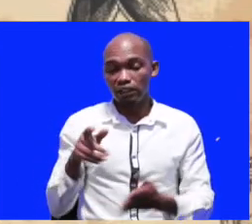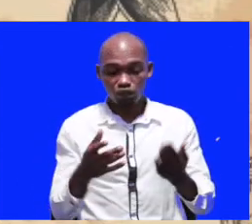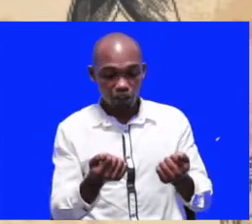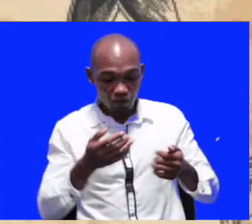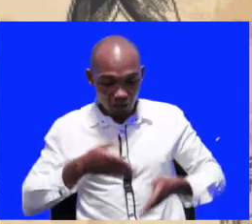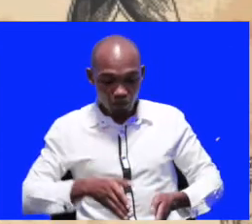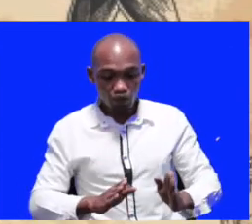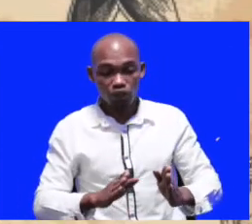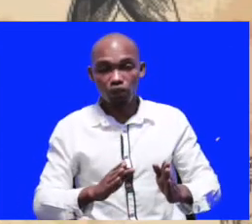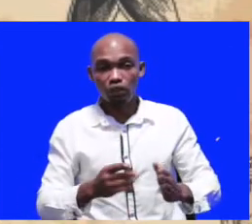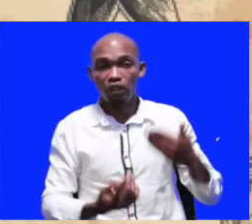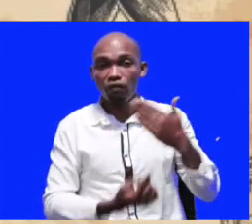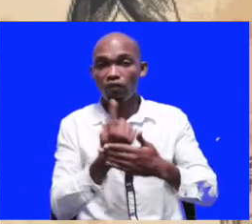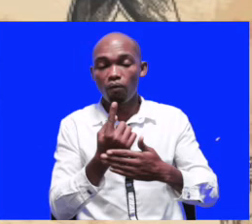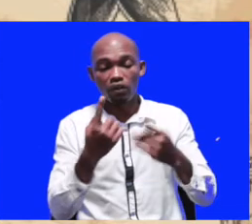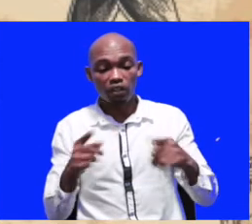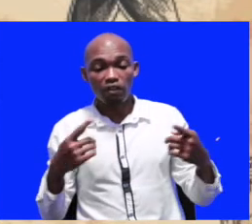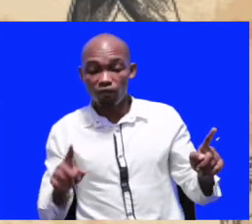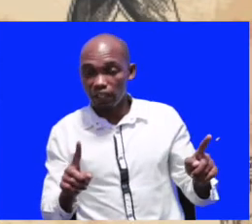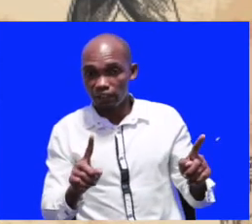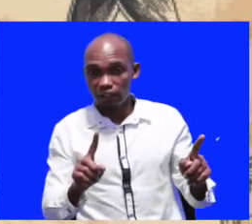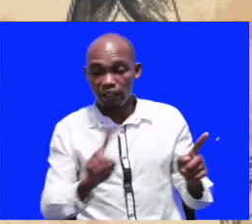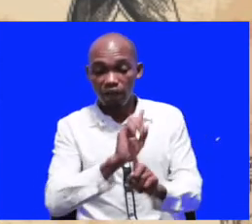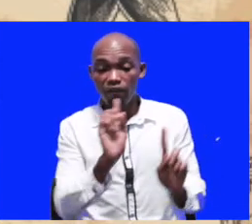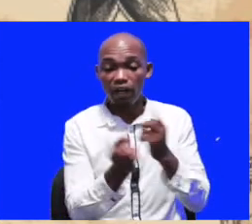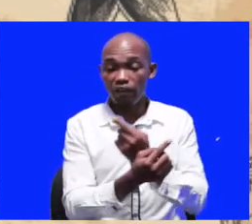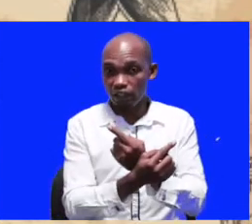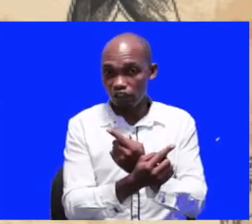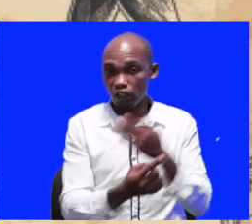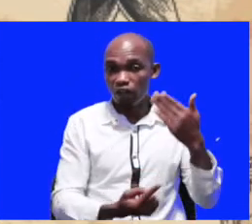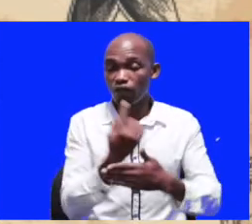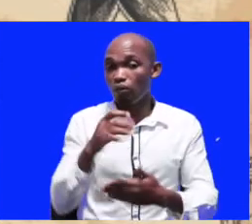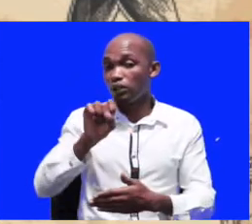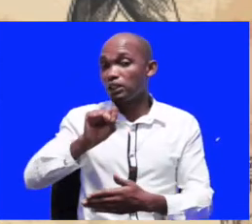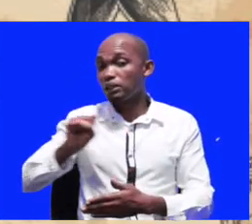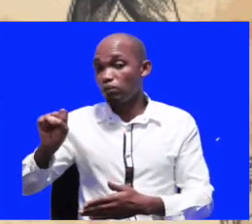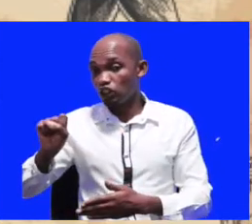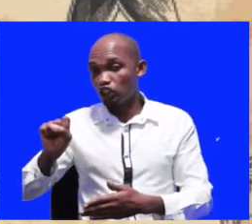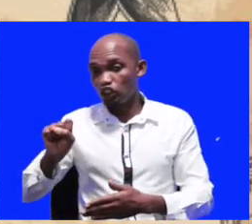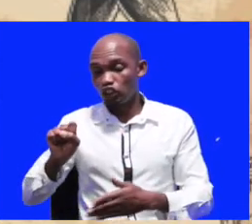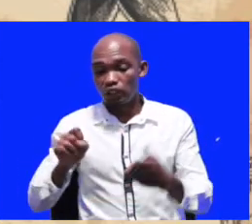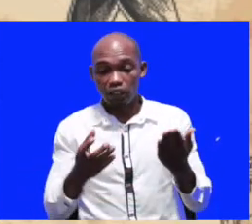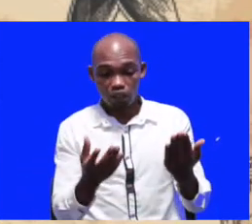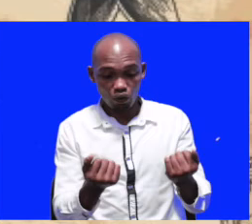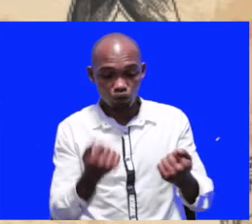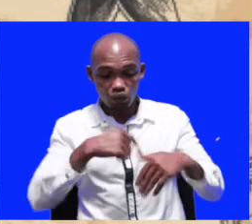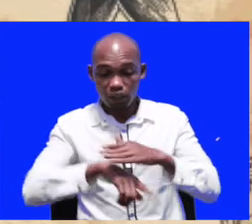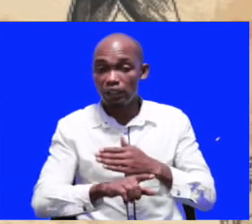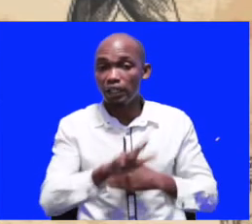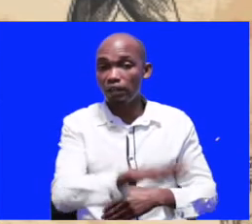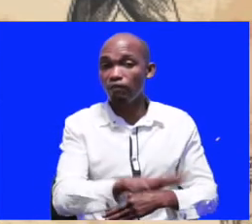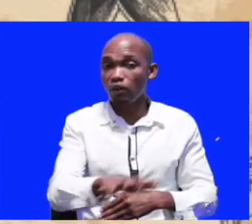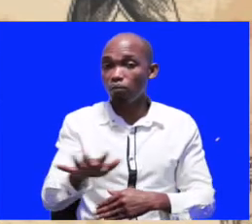into adults and reproduce. Therefore, favorable variations accumulated in the species, enabling adaptation